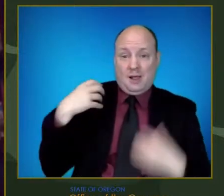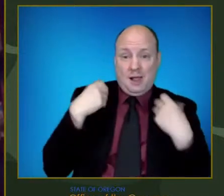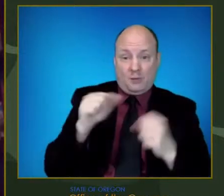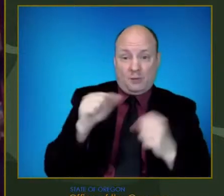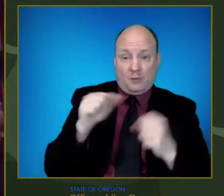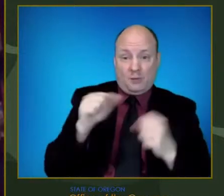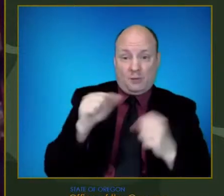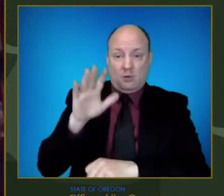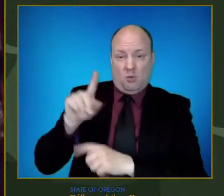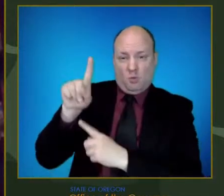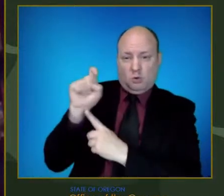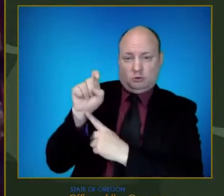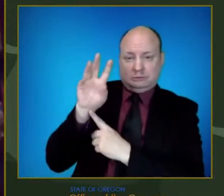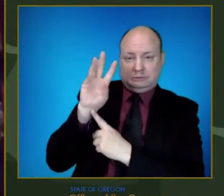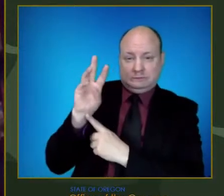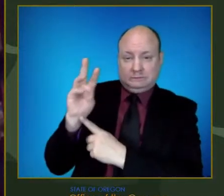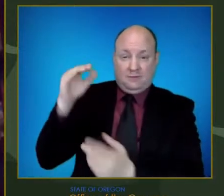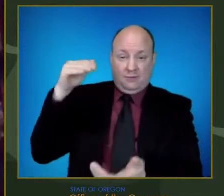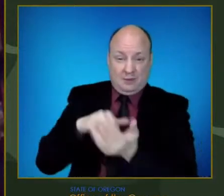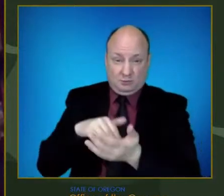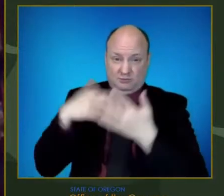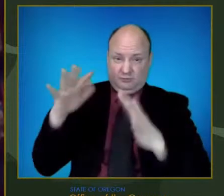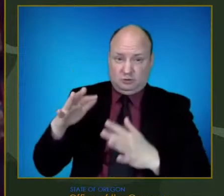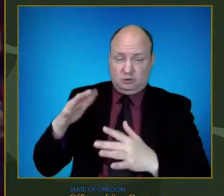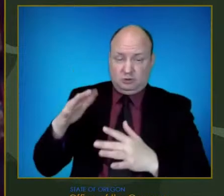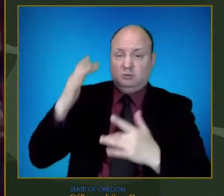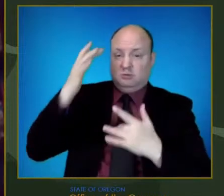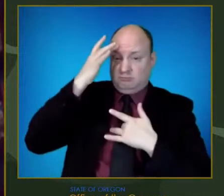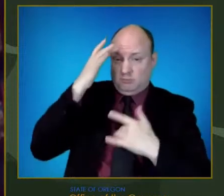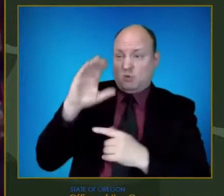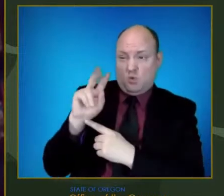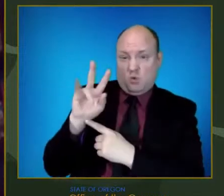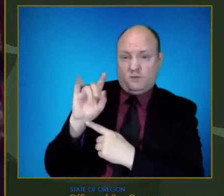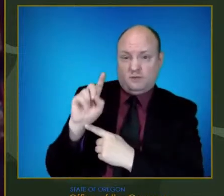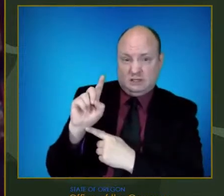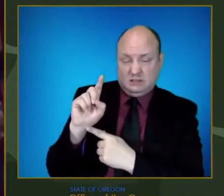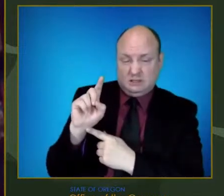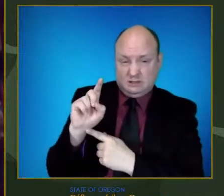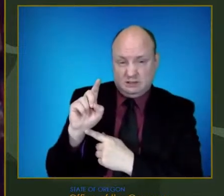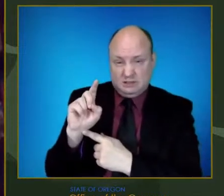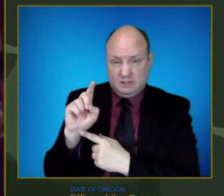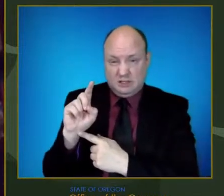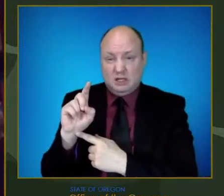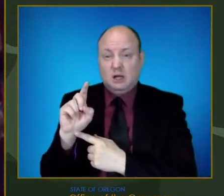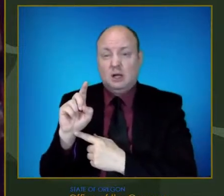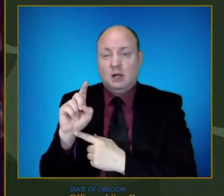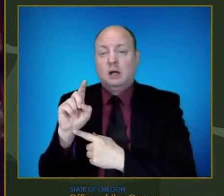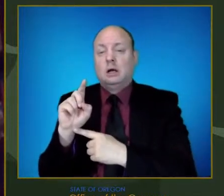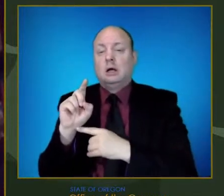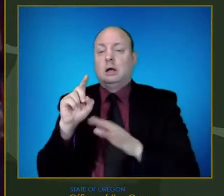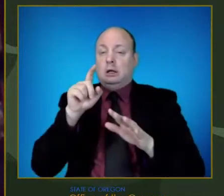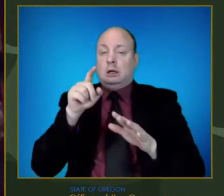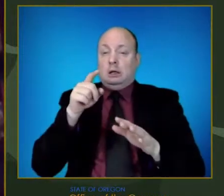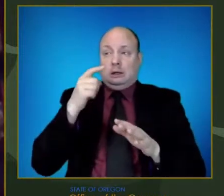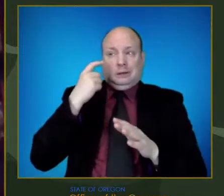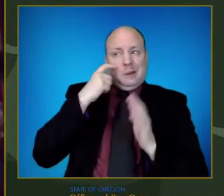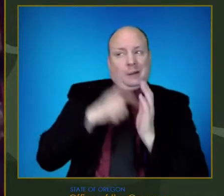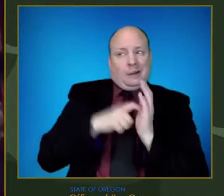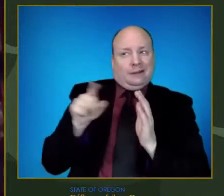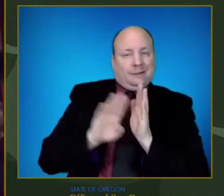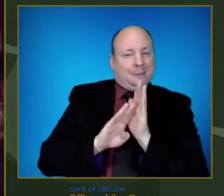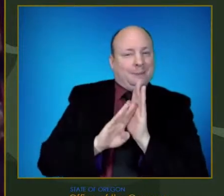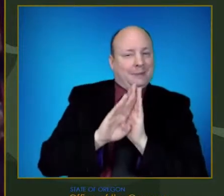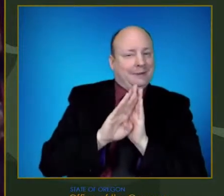166,013 cases of COVID-19 in Oregon, and we continue to see a general trend of increasing daily cases, along with